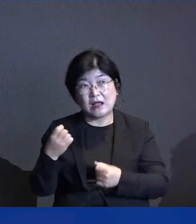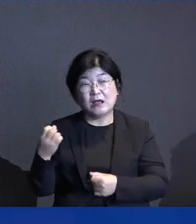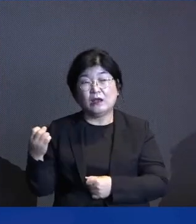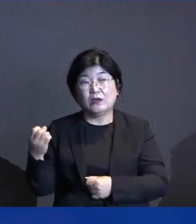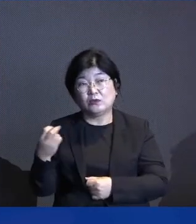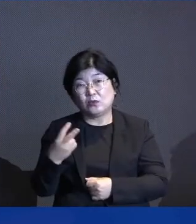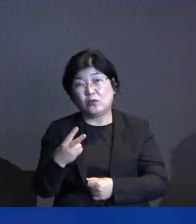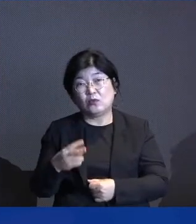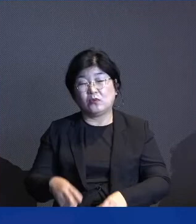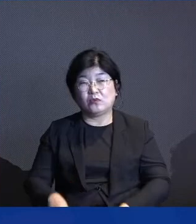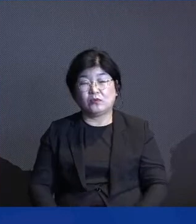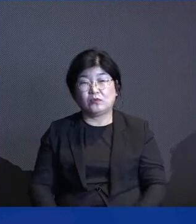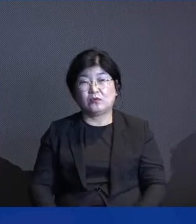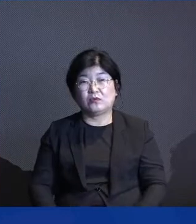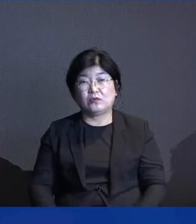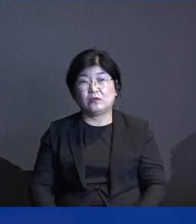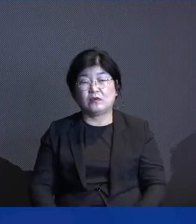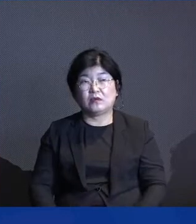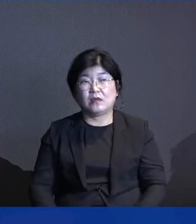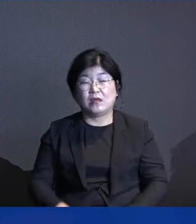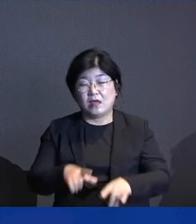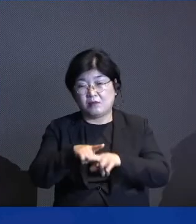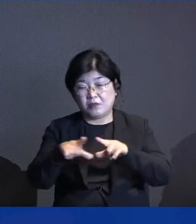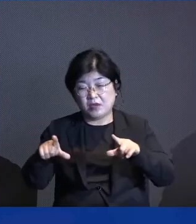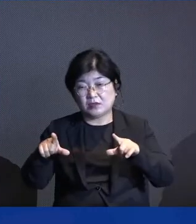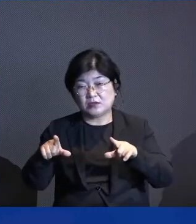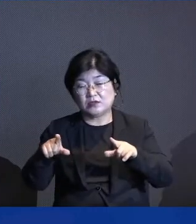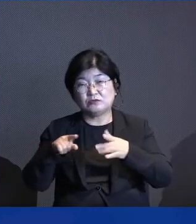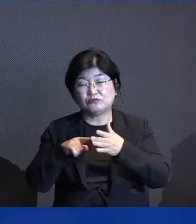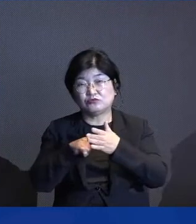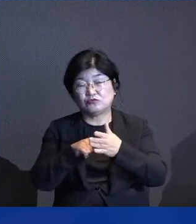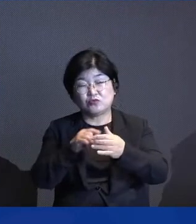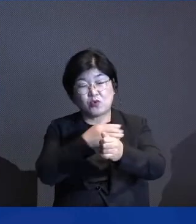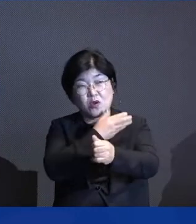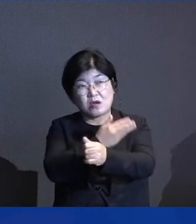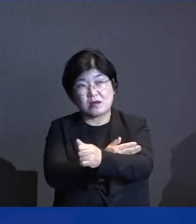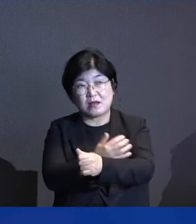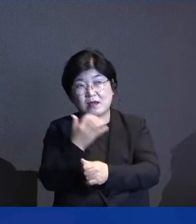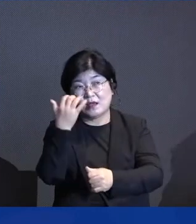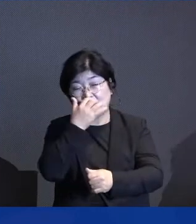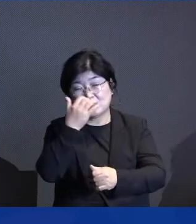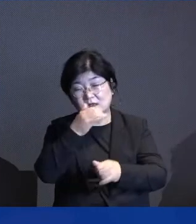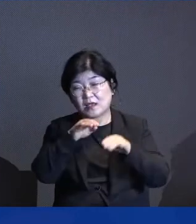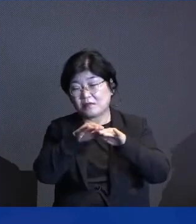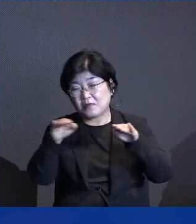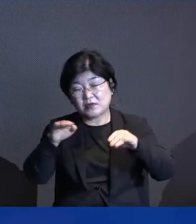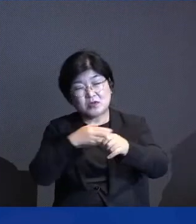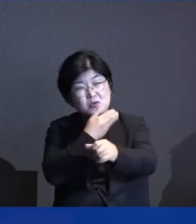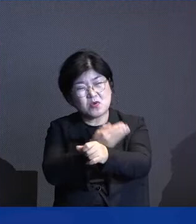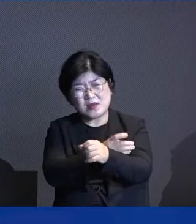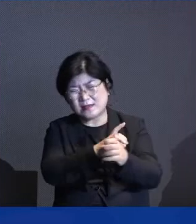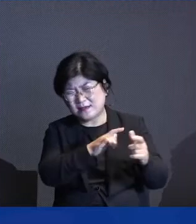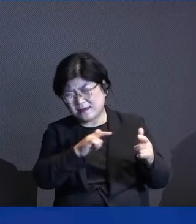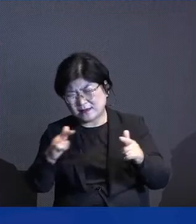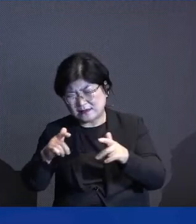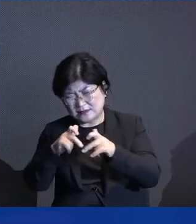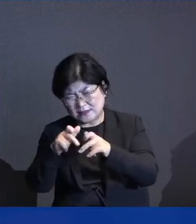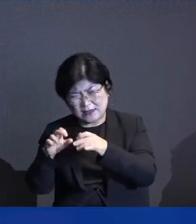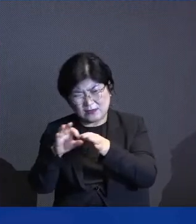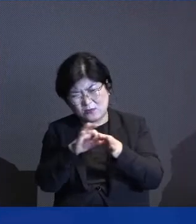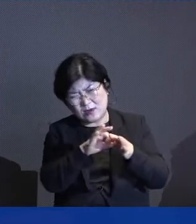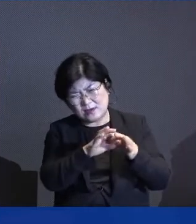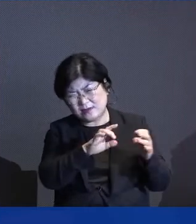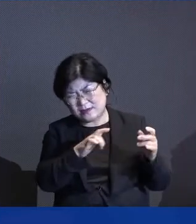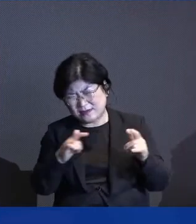like that. And those issues are I think, as important among older adults as in people with